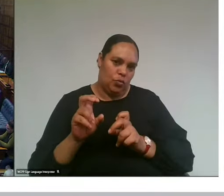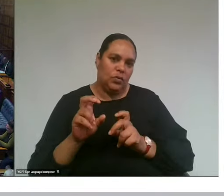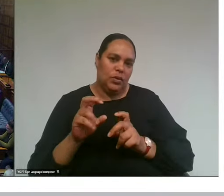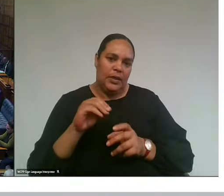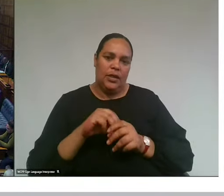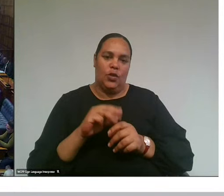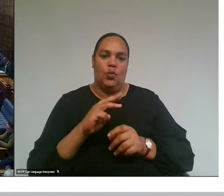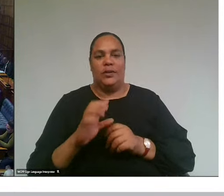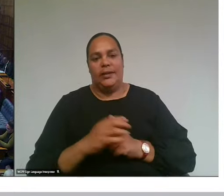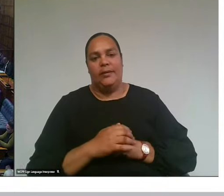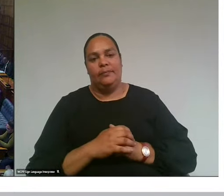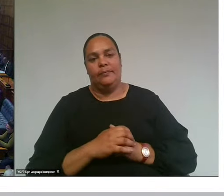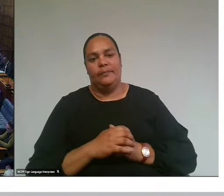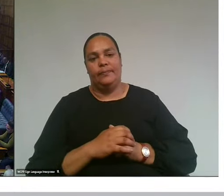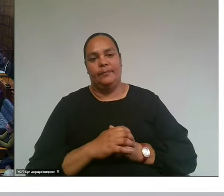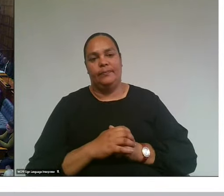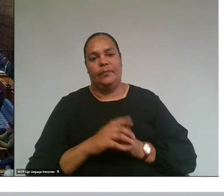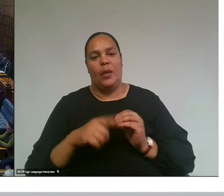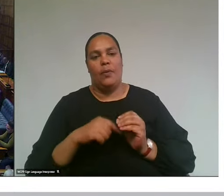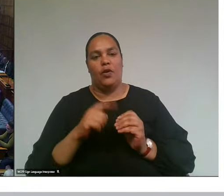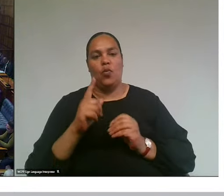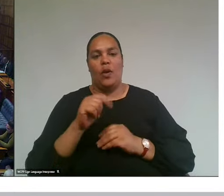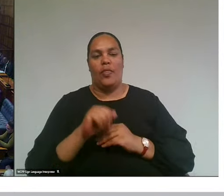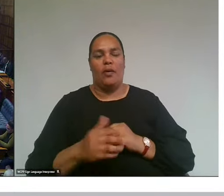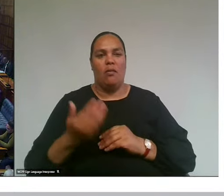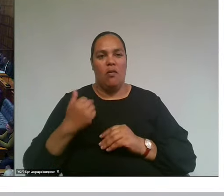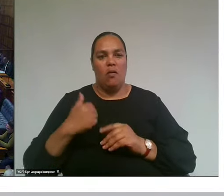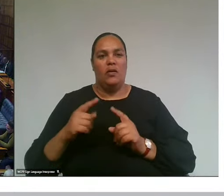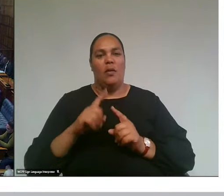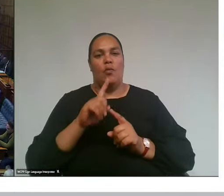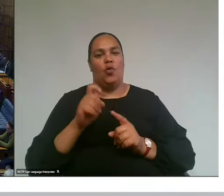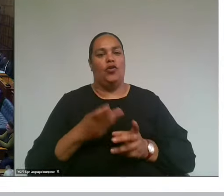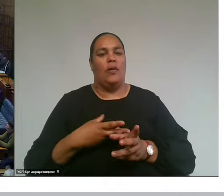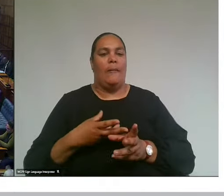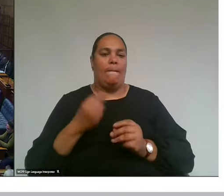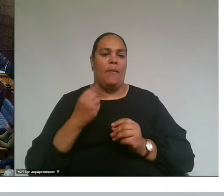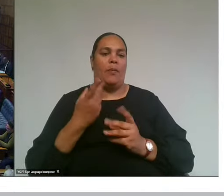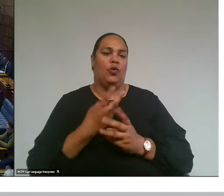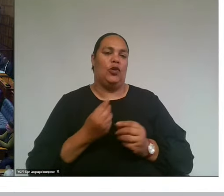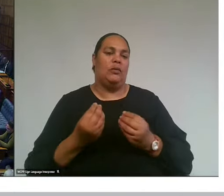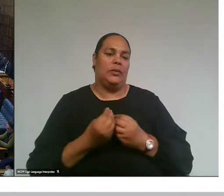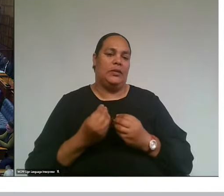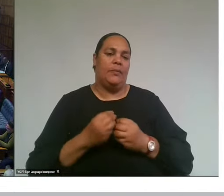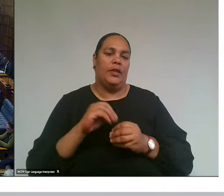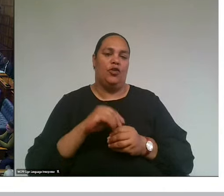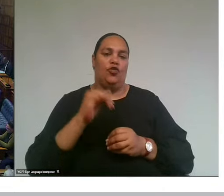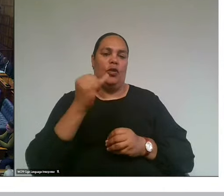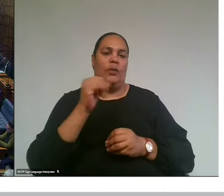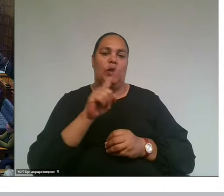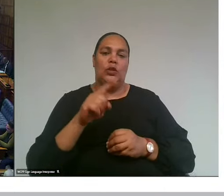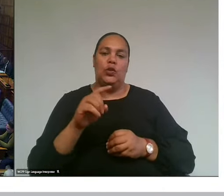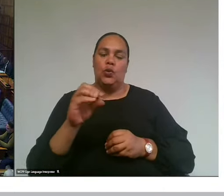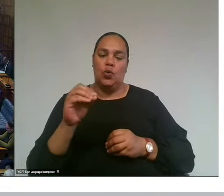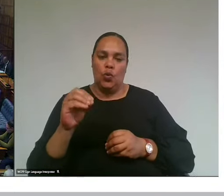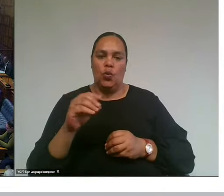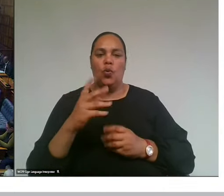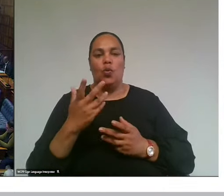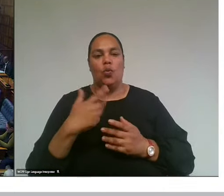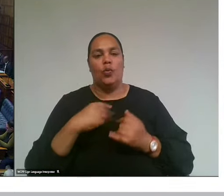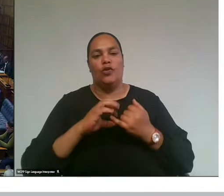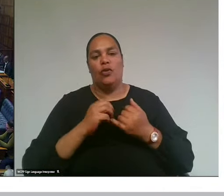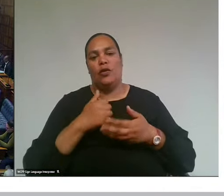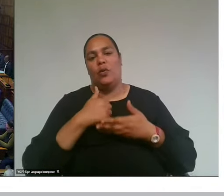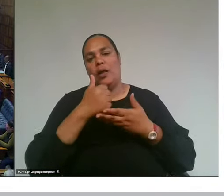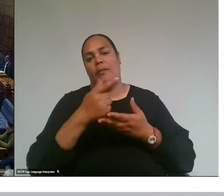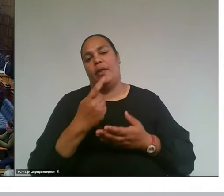in the western cap uh about a month ago we also got a a question uh to resolve something at the Johannesburg Zoo which we we try to help